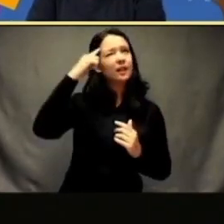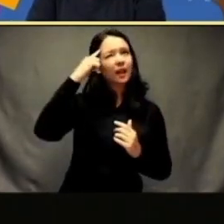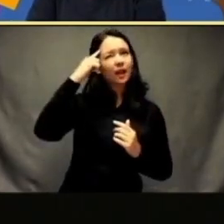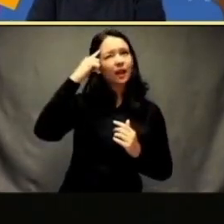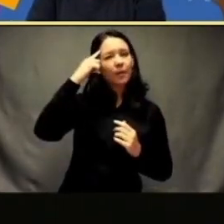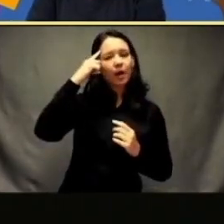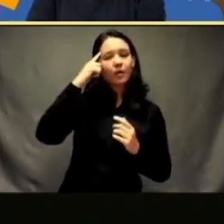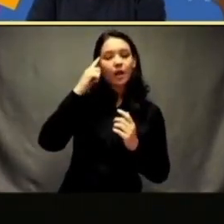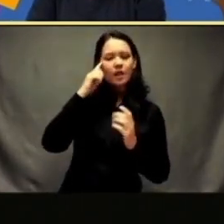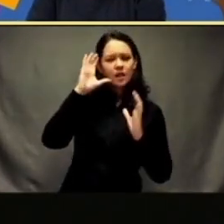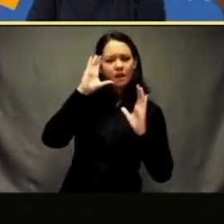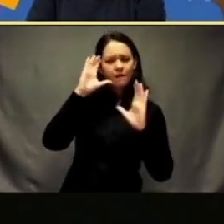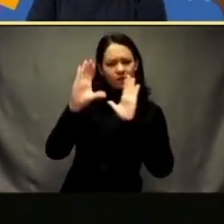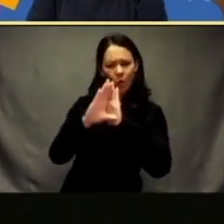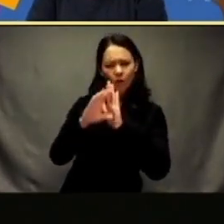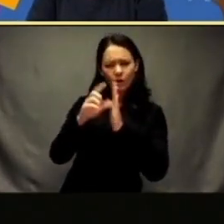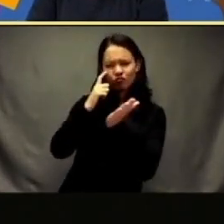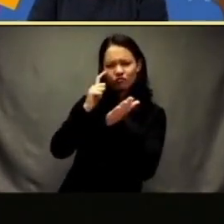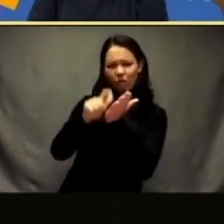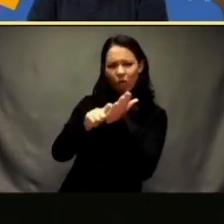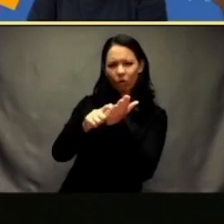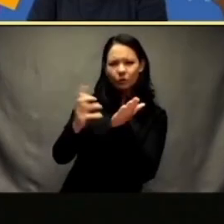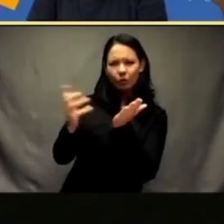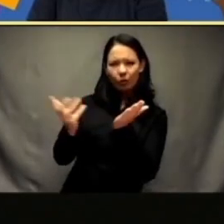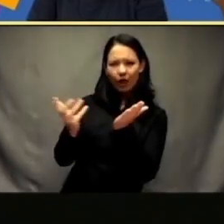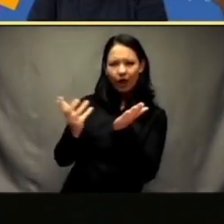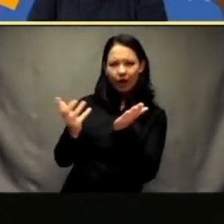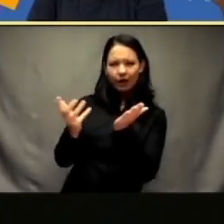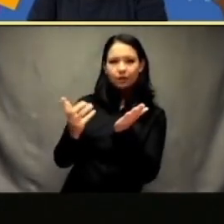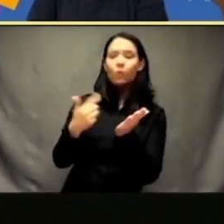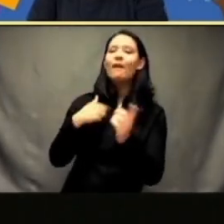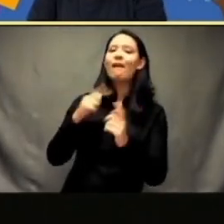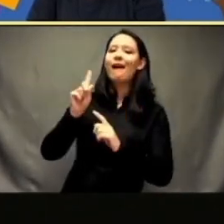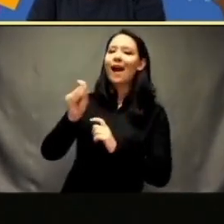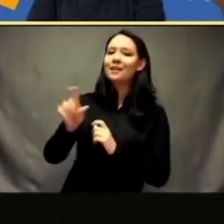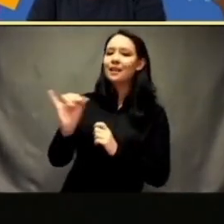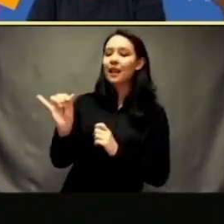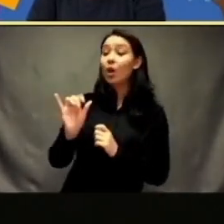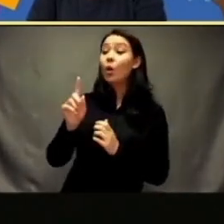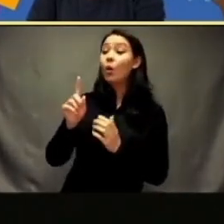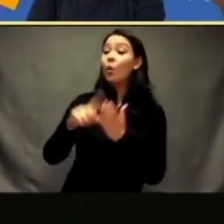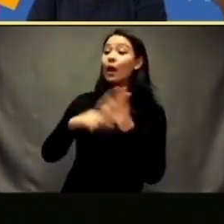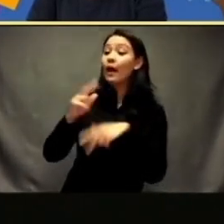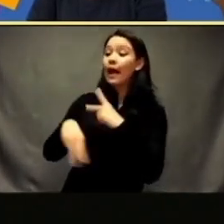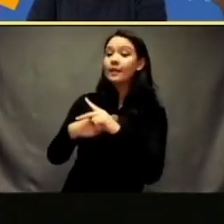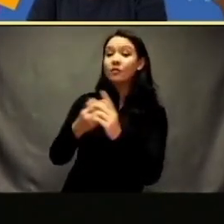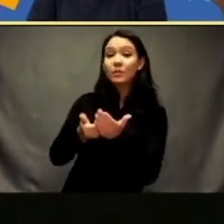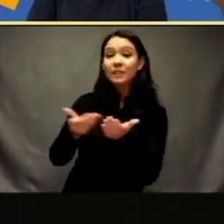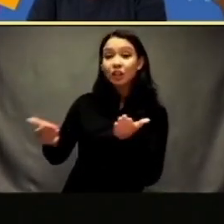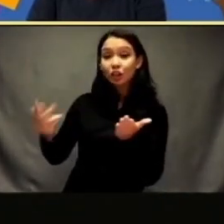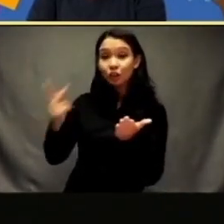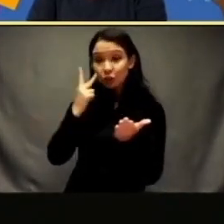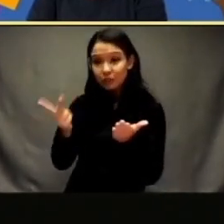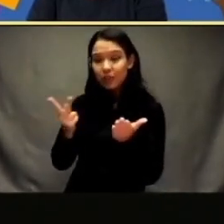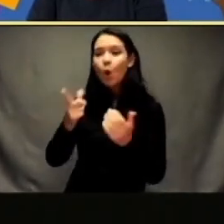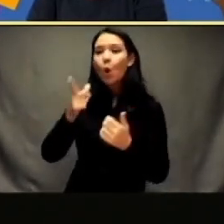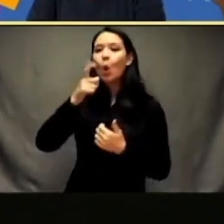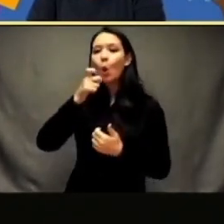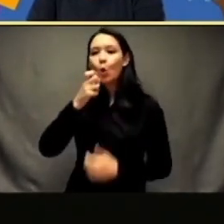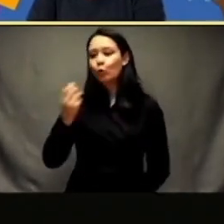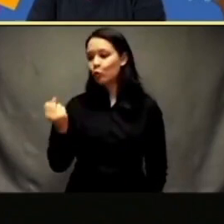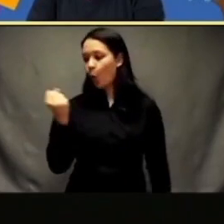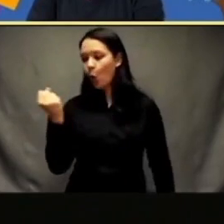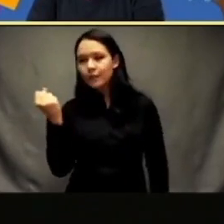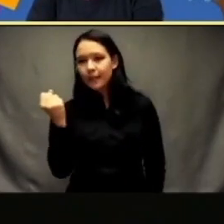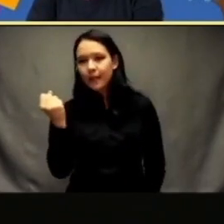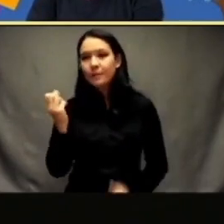the photos. And we ask questions like, what are materials in the photos? Who's holding them? How are